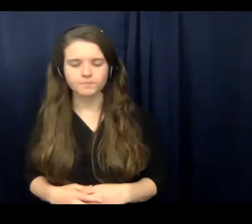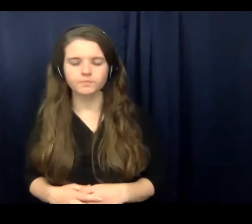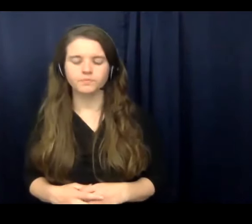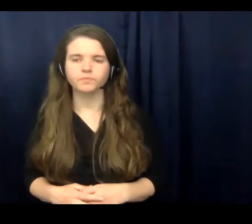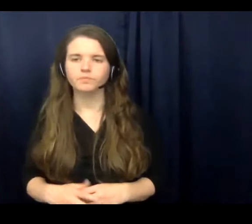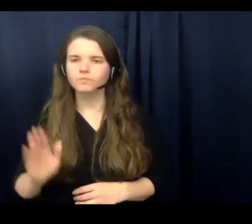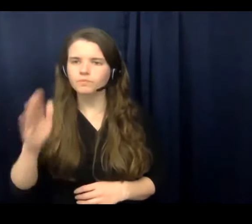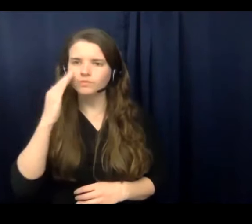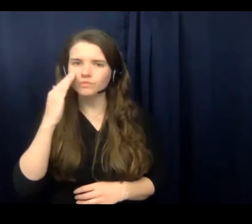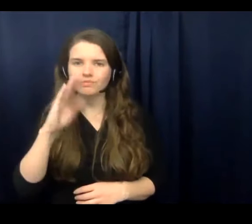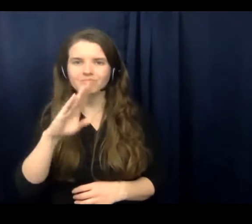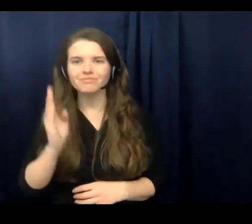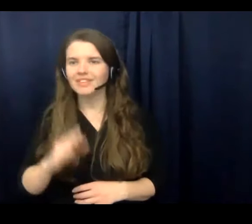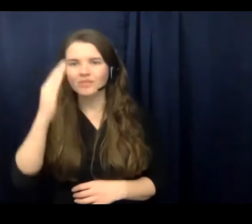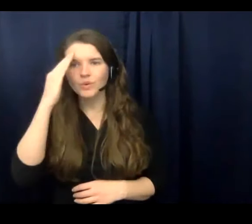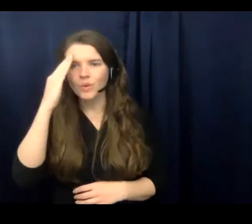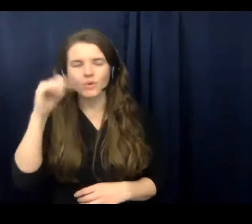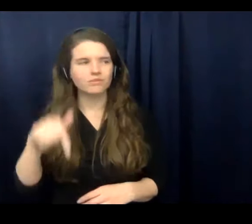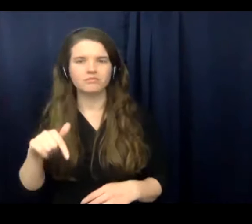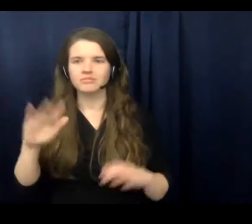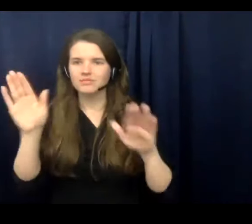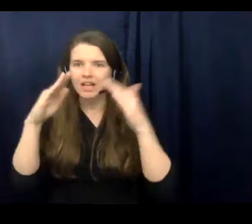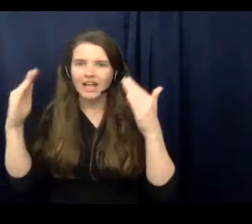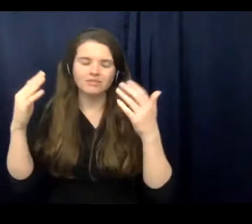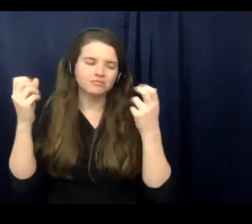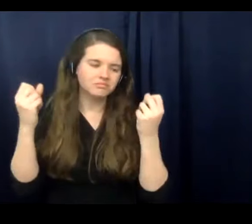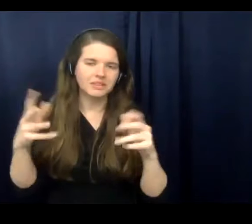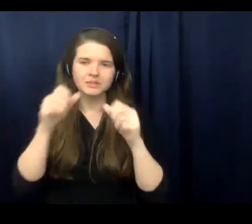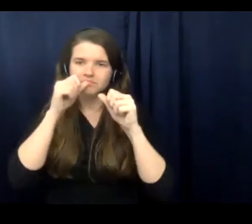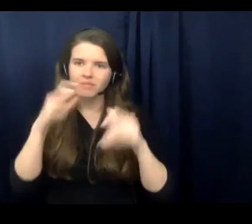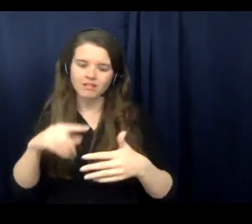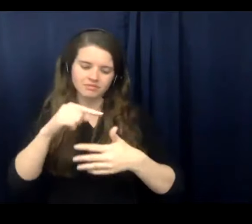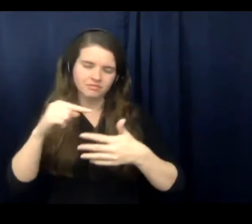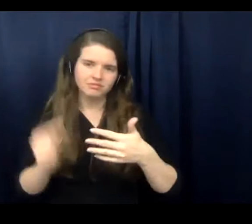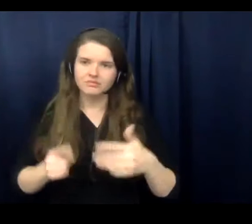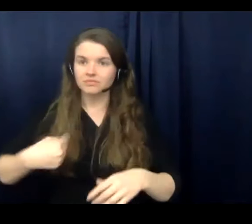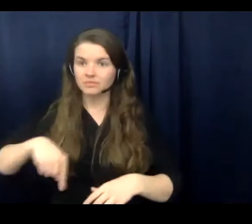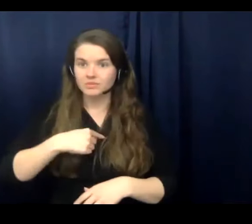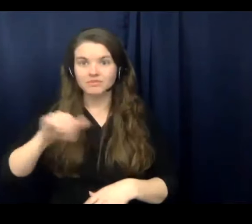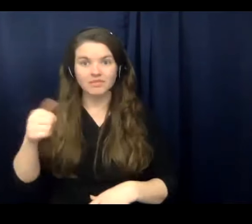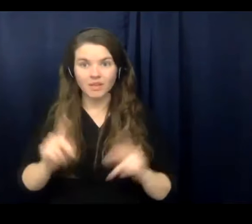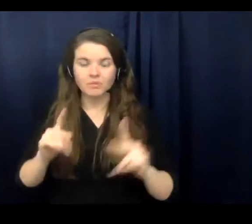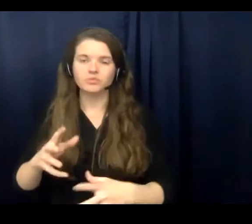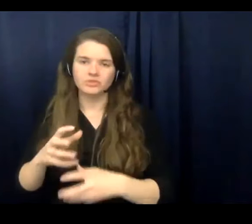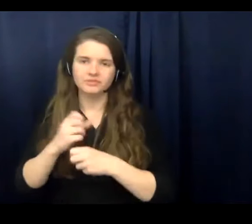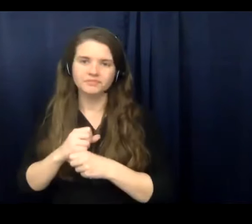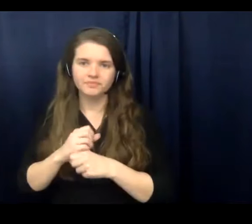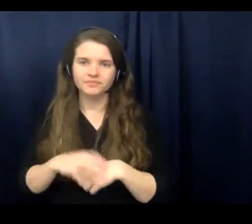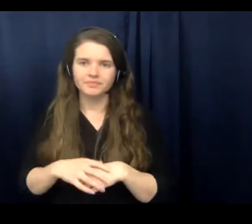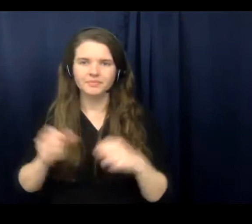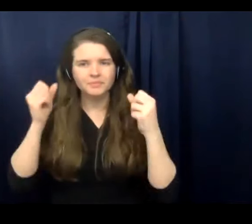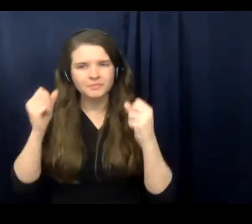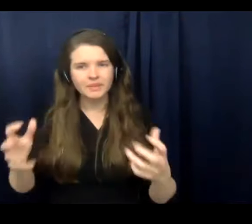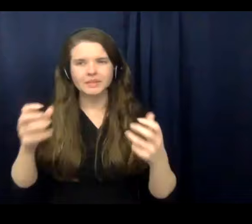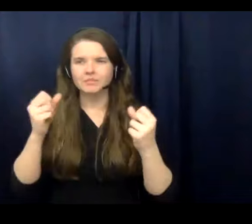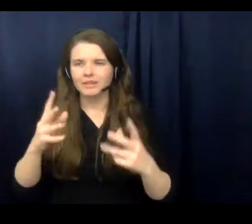we will never know this side of heaven, the countless blessings we and others have received, and the multitude of